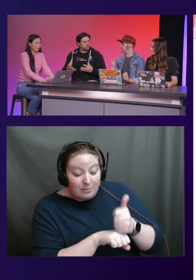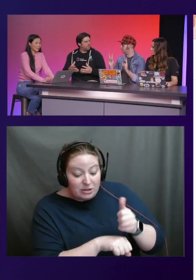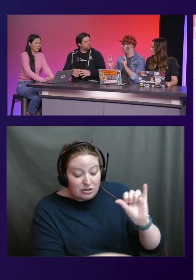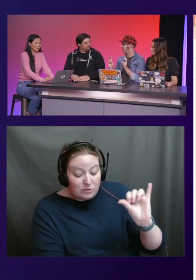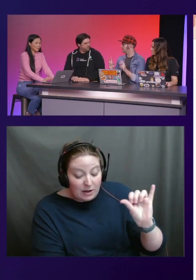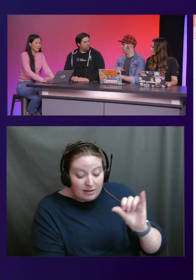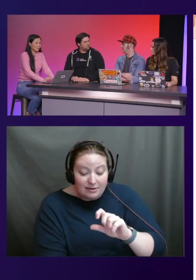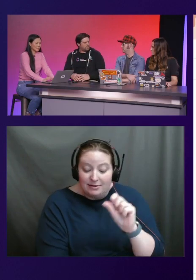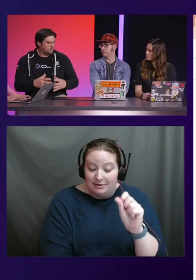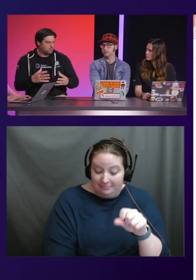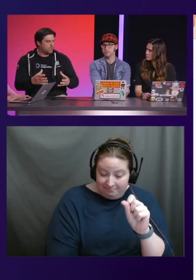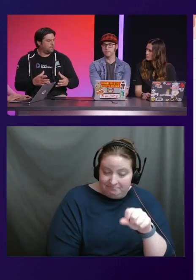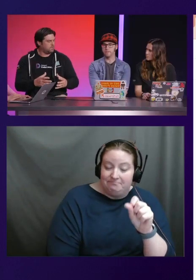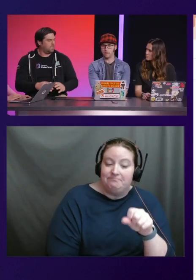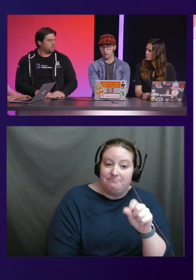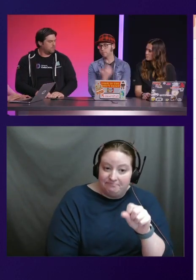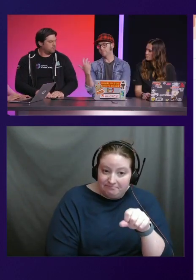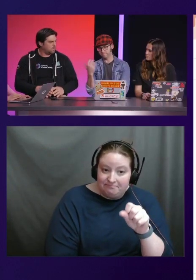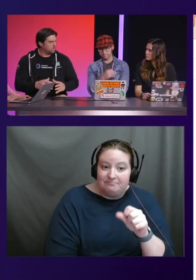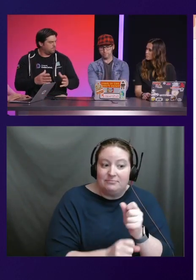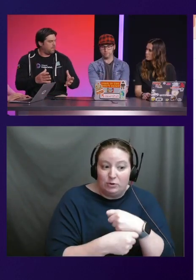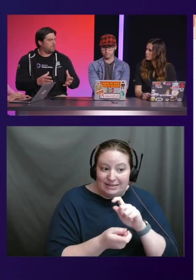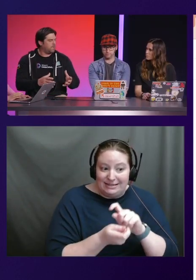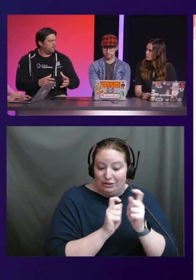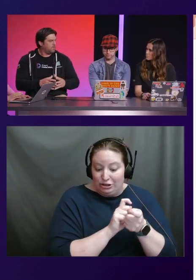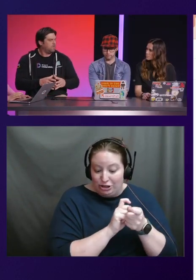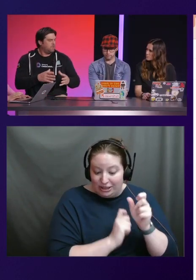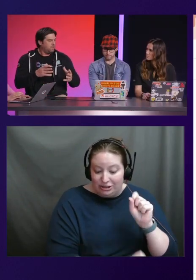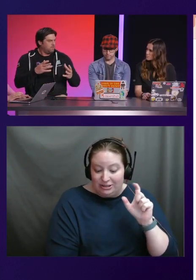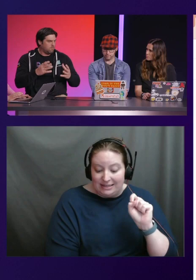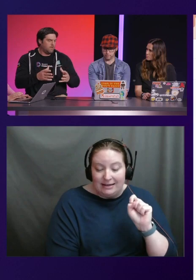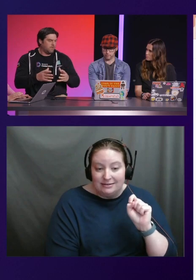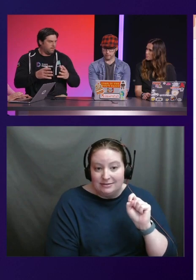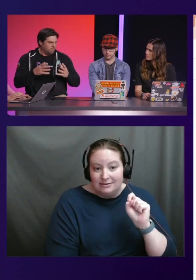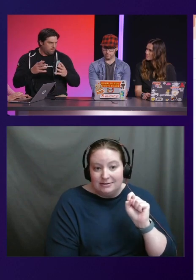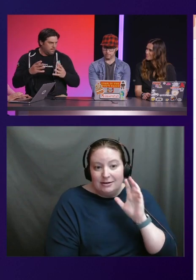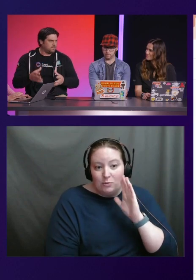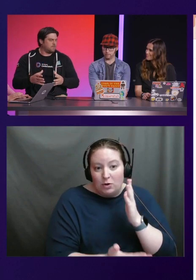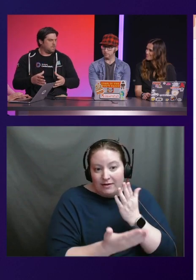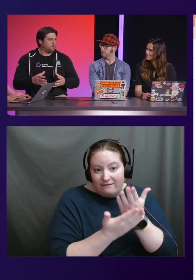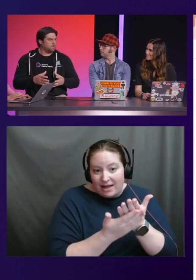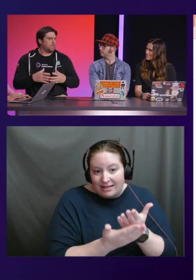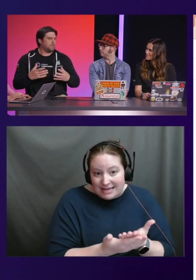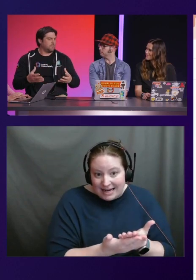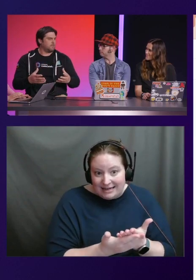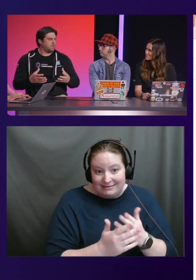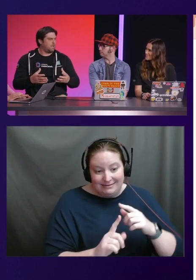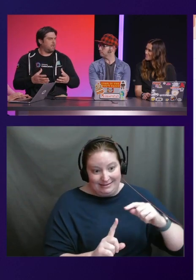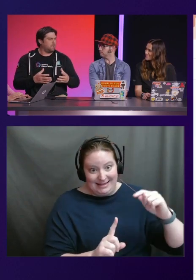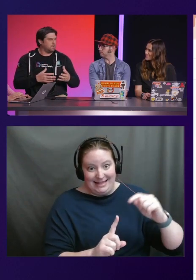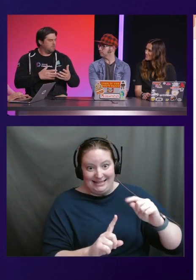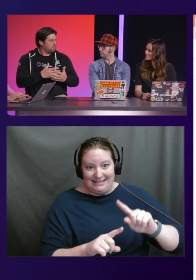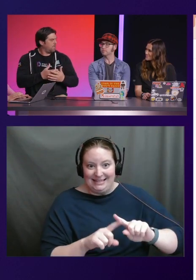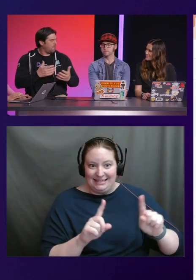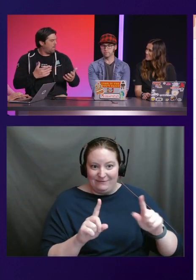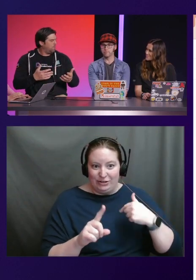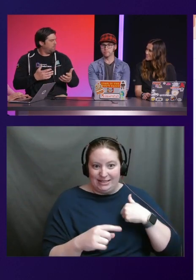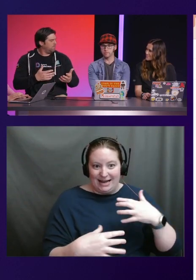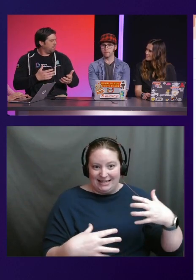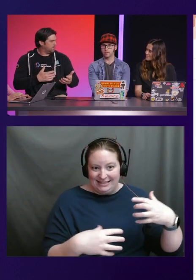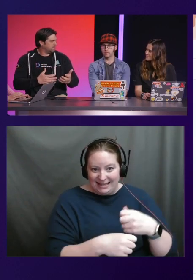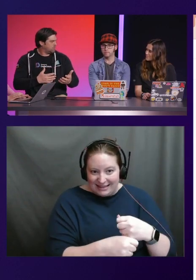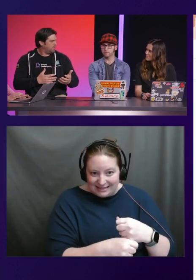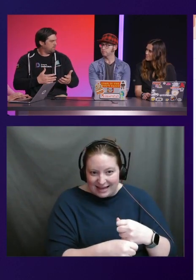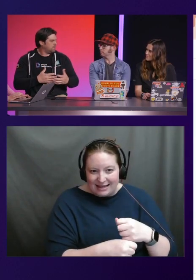creates terms this of the change. state, Yep, right? creates this change set. So it's going to validate, right? Like this is the difference that I synthesize. It'll kind of